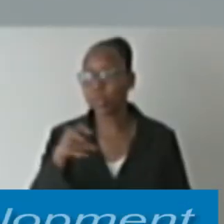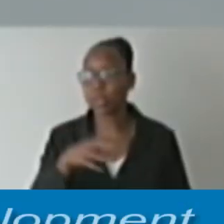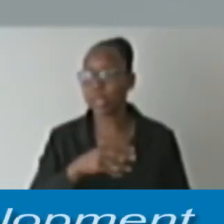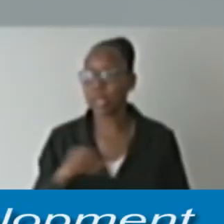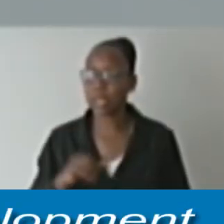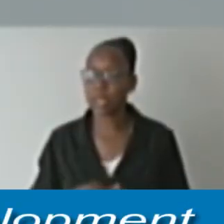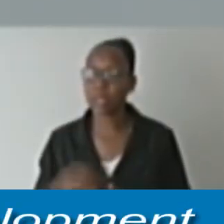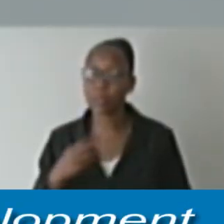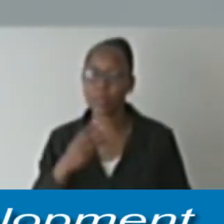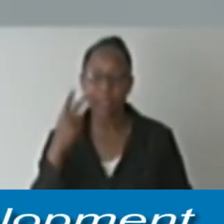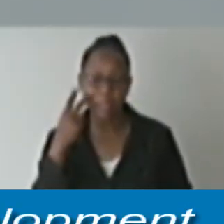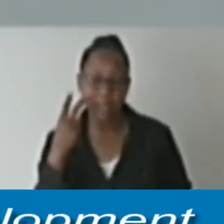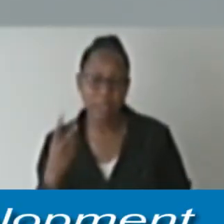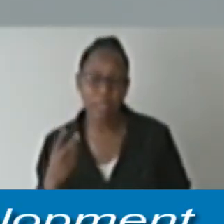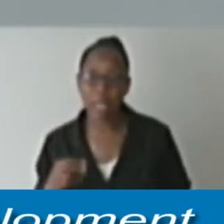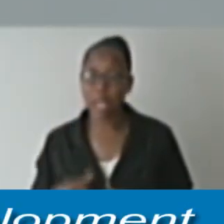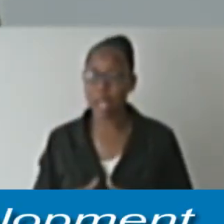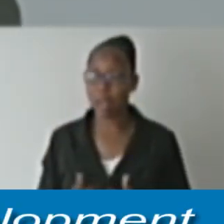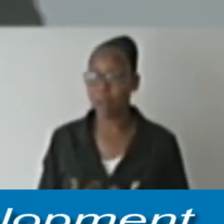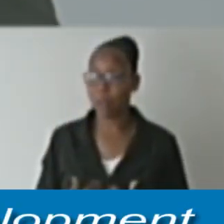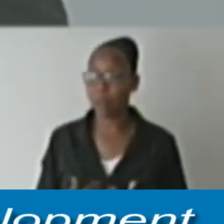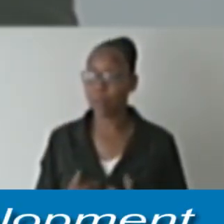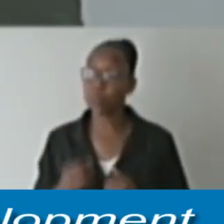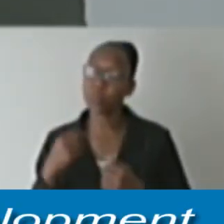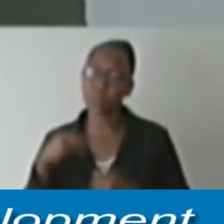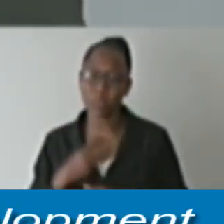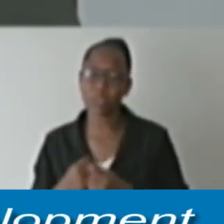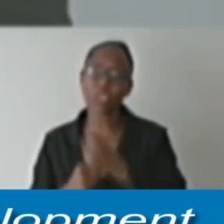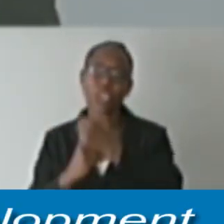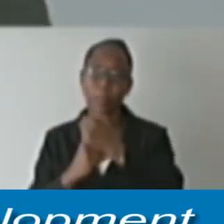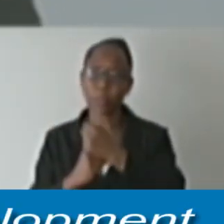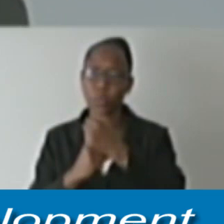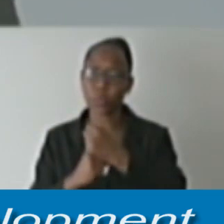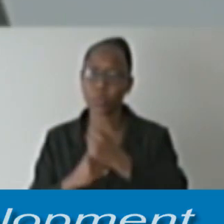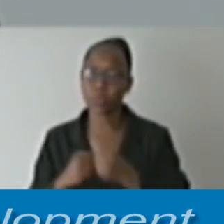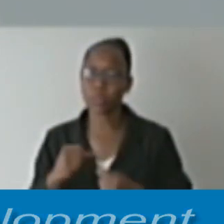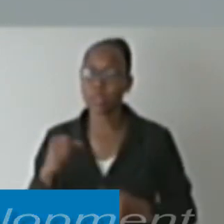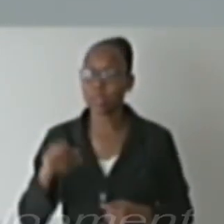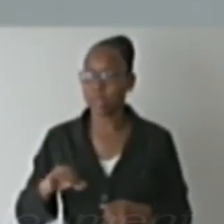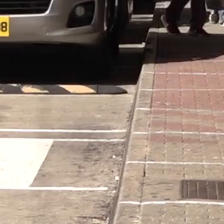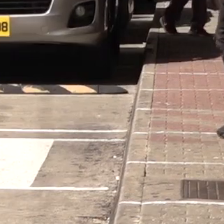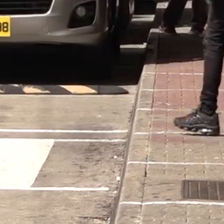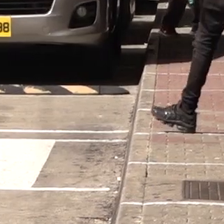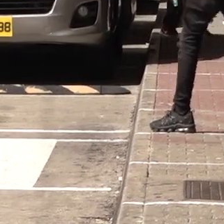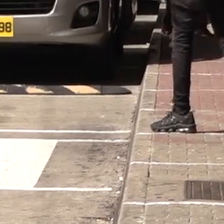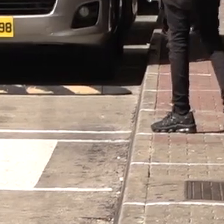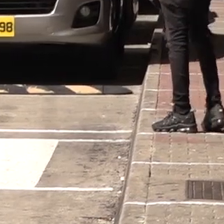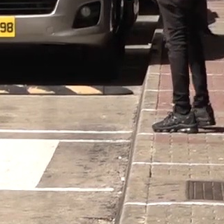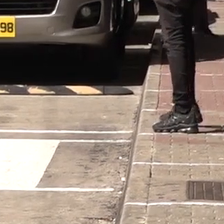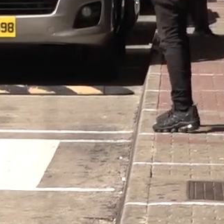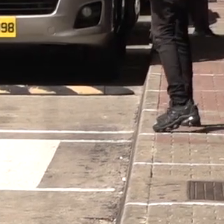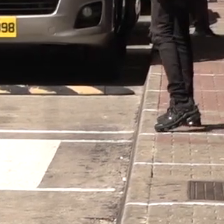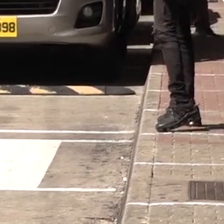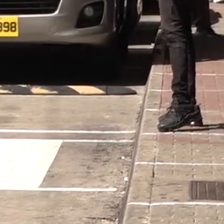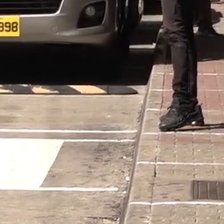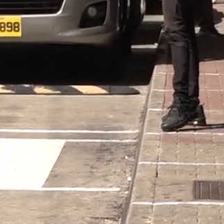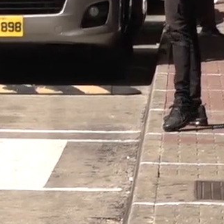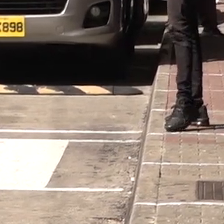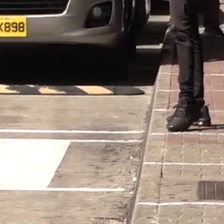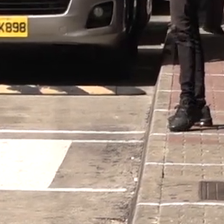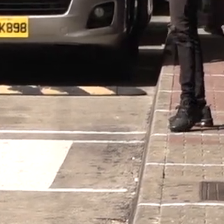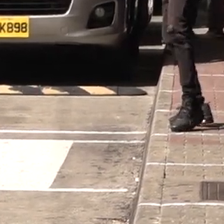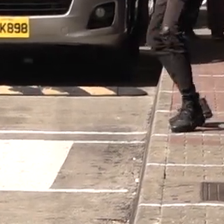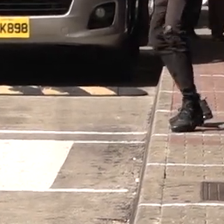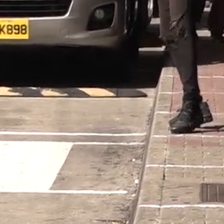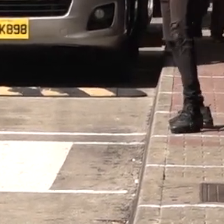are seeing how we support the sector in terms of our senior citizens. Should we